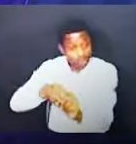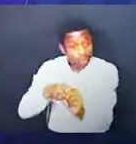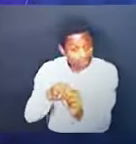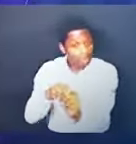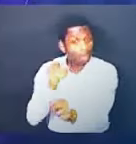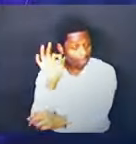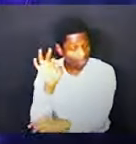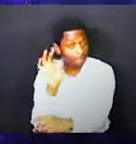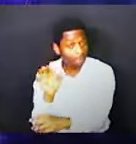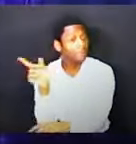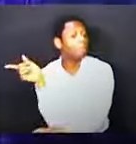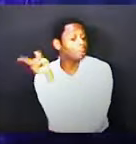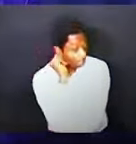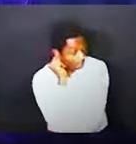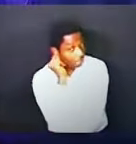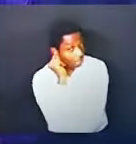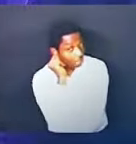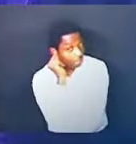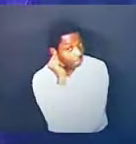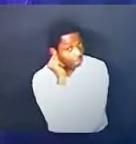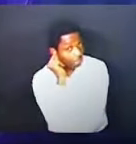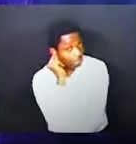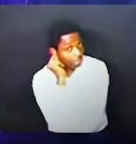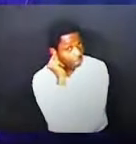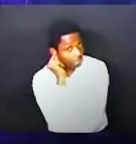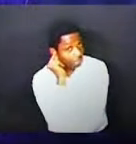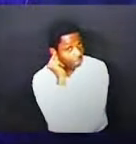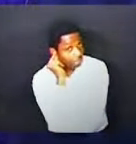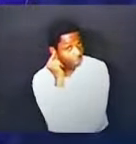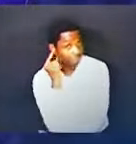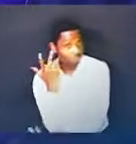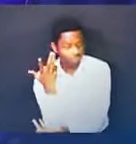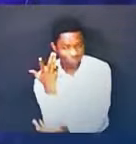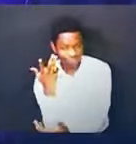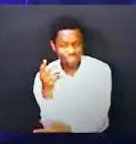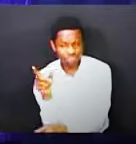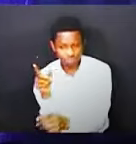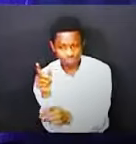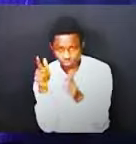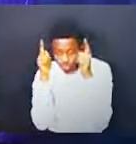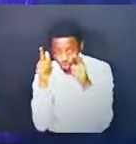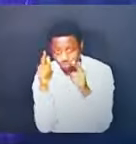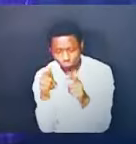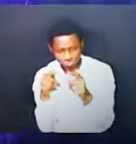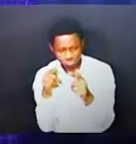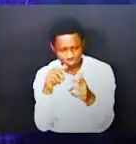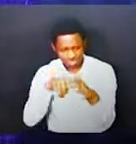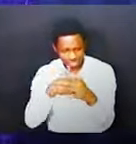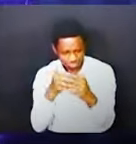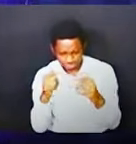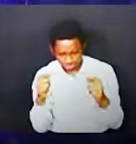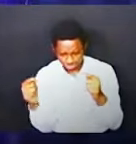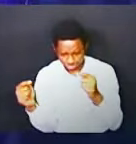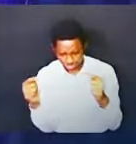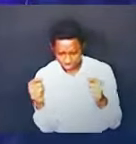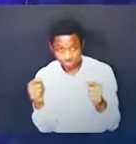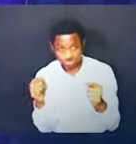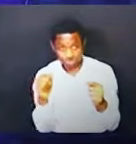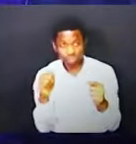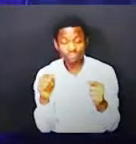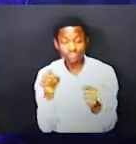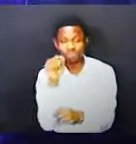gidi a akane no na osen no ho ensempa. Now look at the contrast. Afi mum yen hwe ba bi ade ebo ebra no. Go back to verse